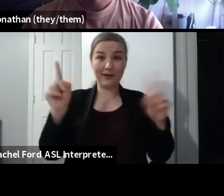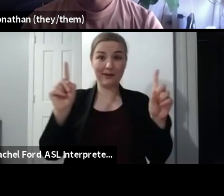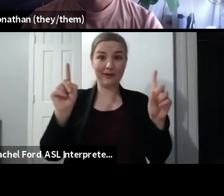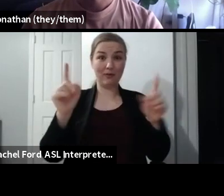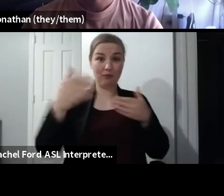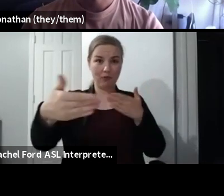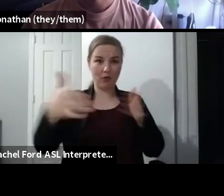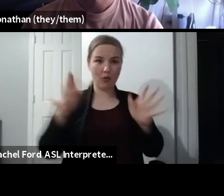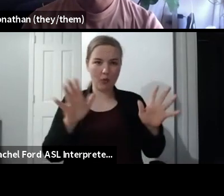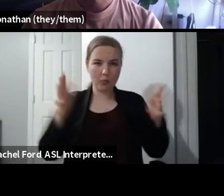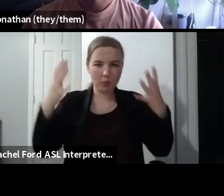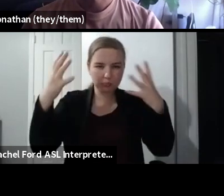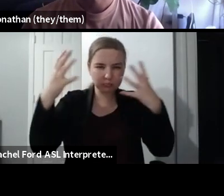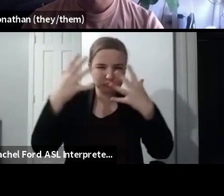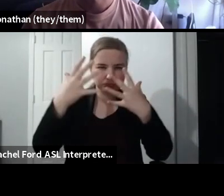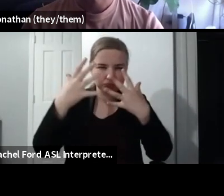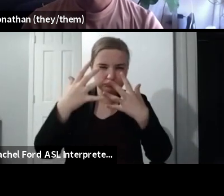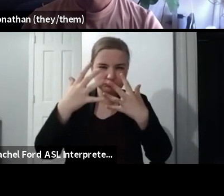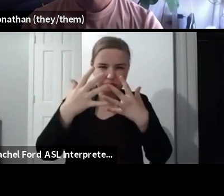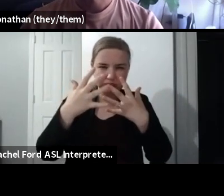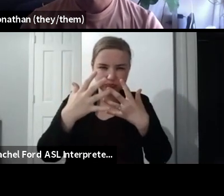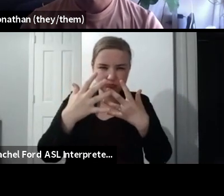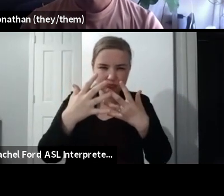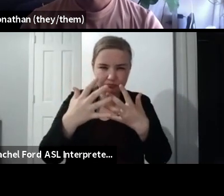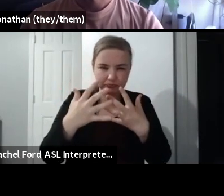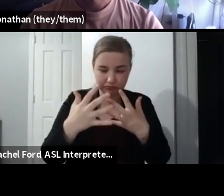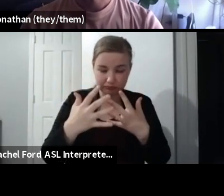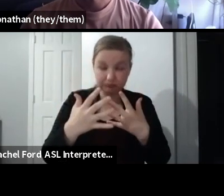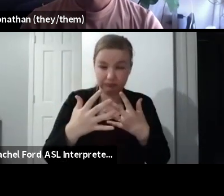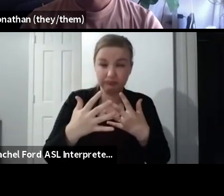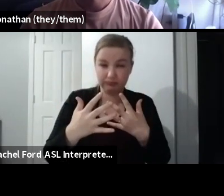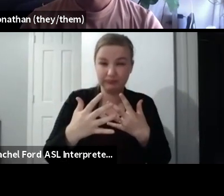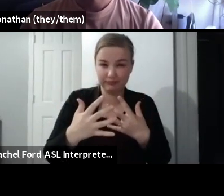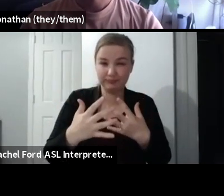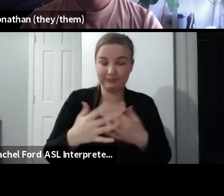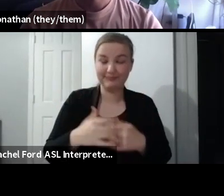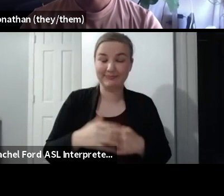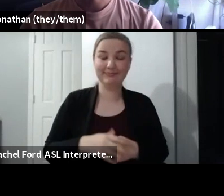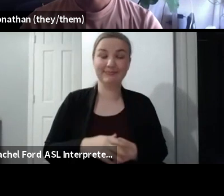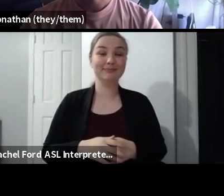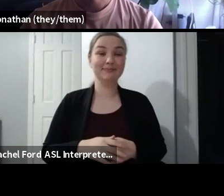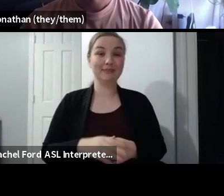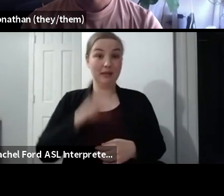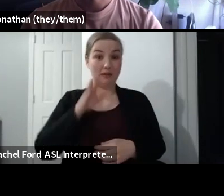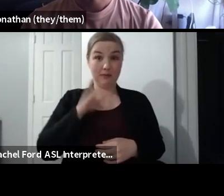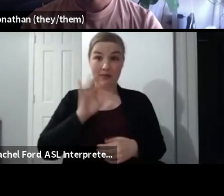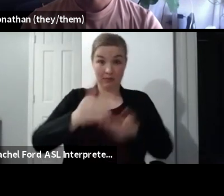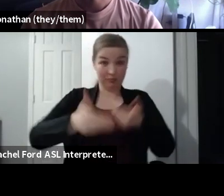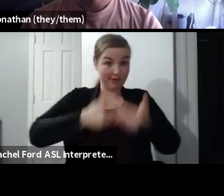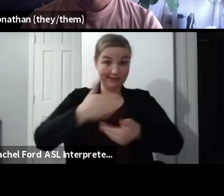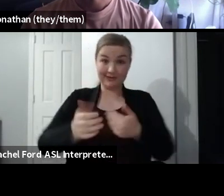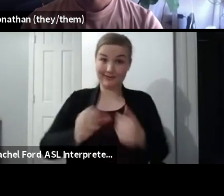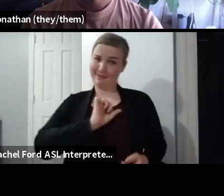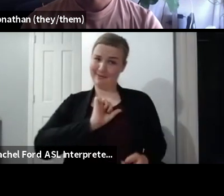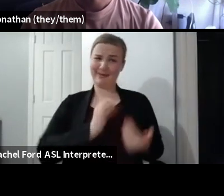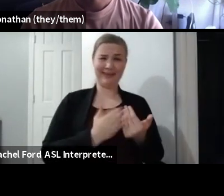perfected the ease and the ease of it. Yeah, but